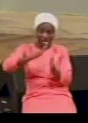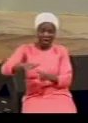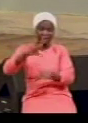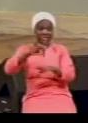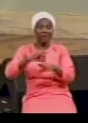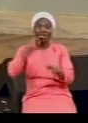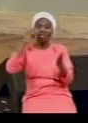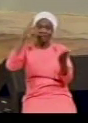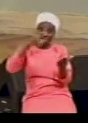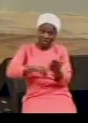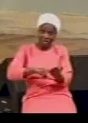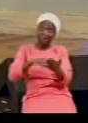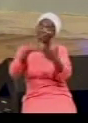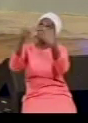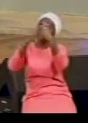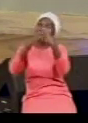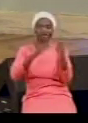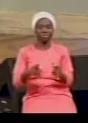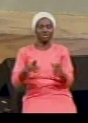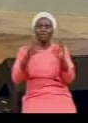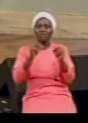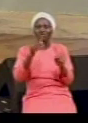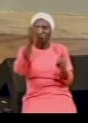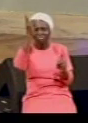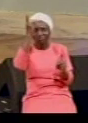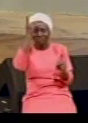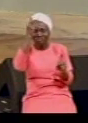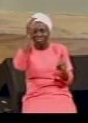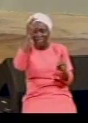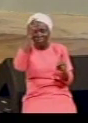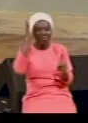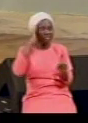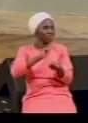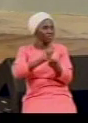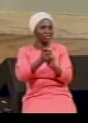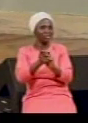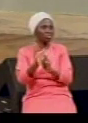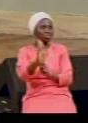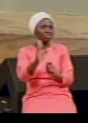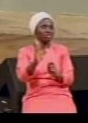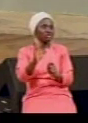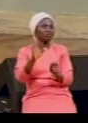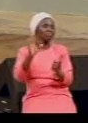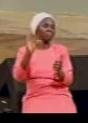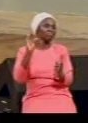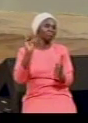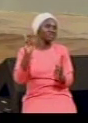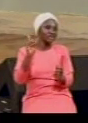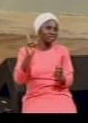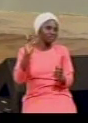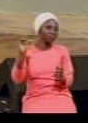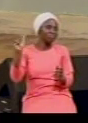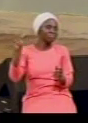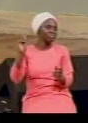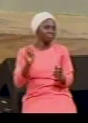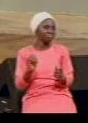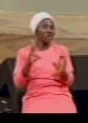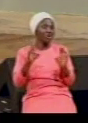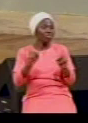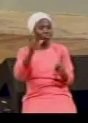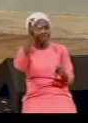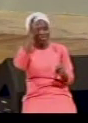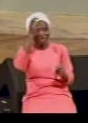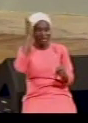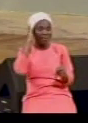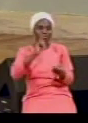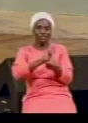is recorded in heaven. No demon will change your date. No Satan will change